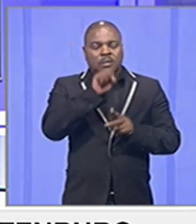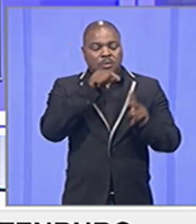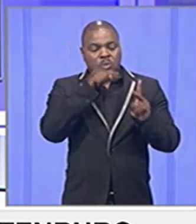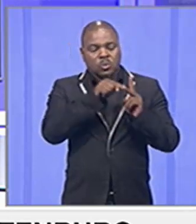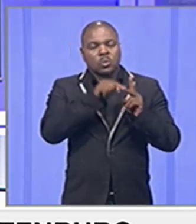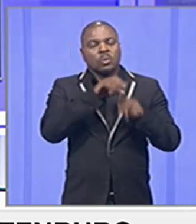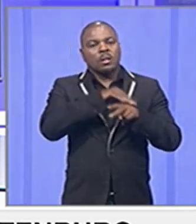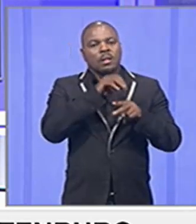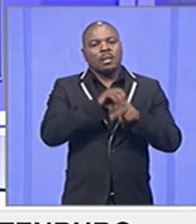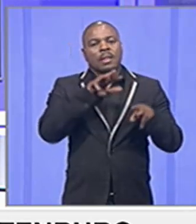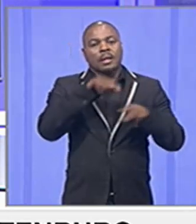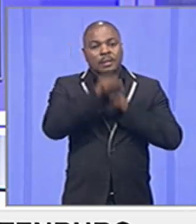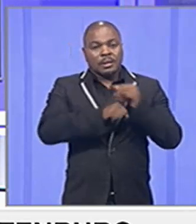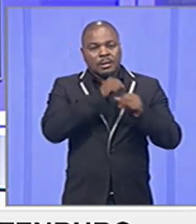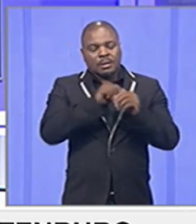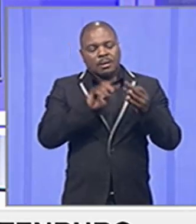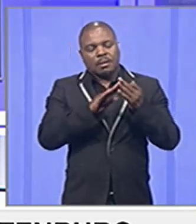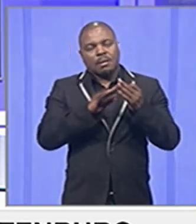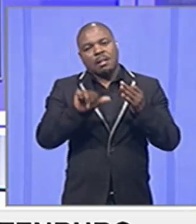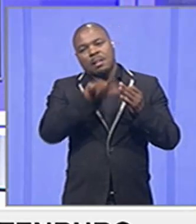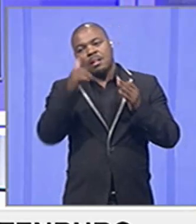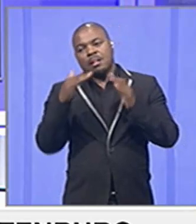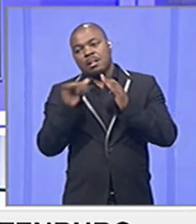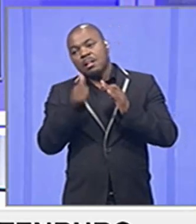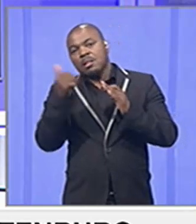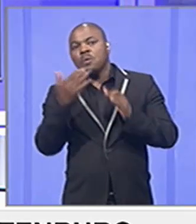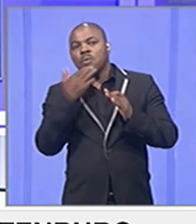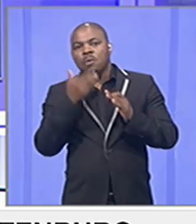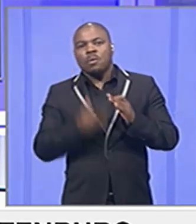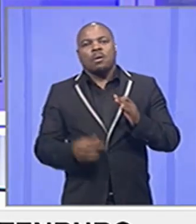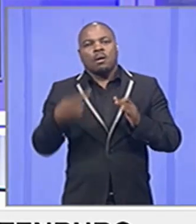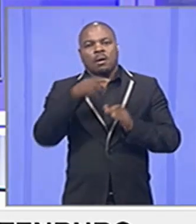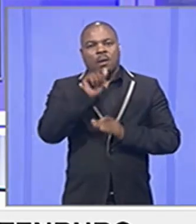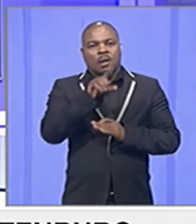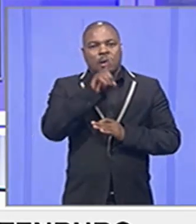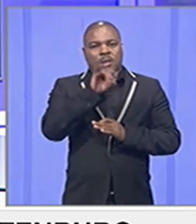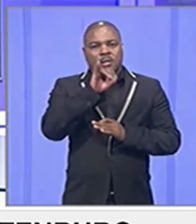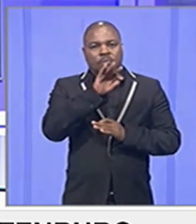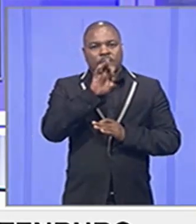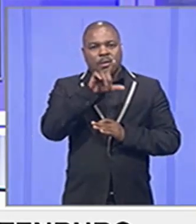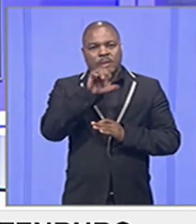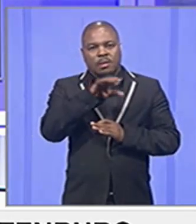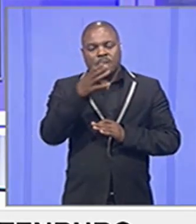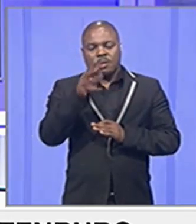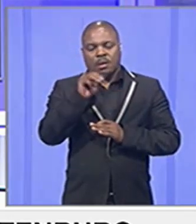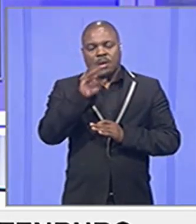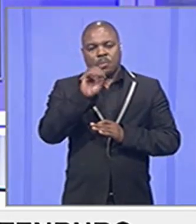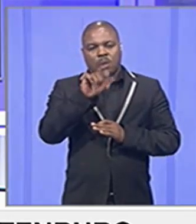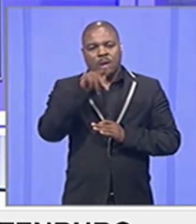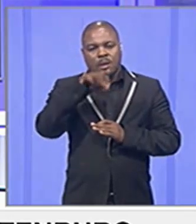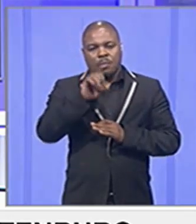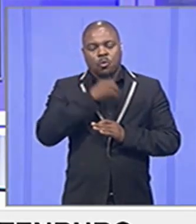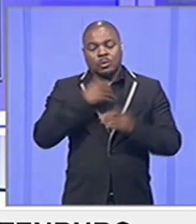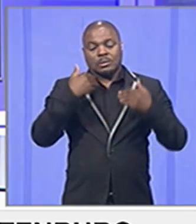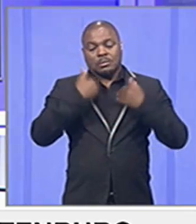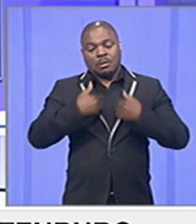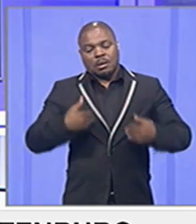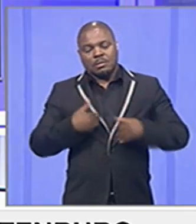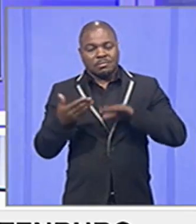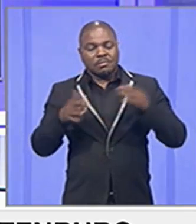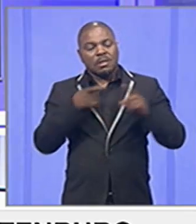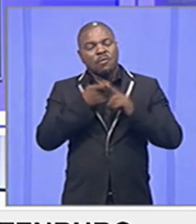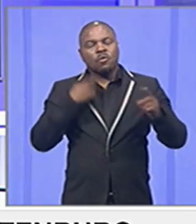e 19 ga mmogo le moagišane wa bona ga di fele Molapo ba hlokofetše ka Sontaga ba boa go bogela papadi ya